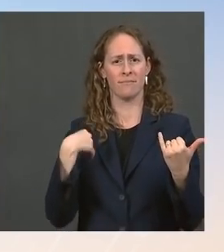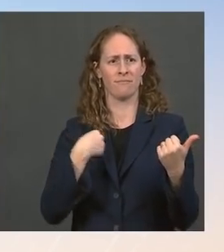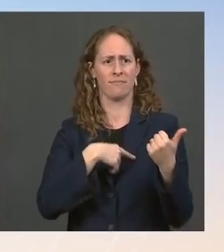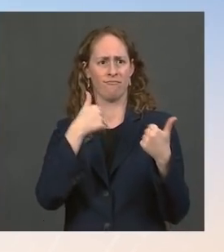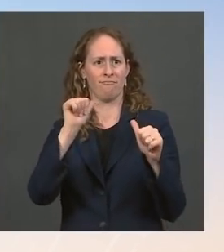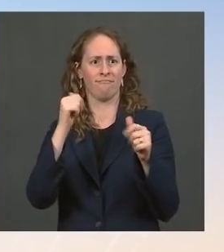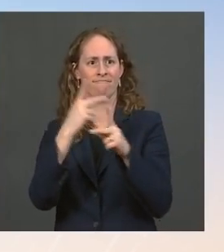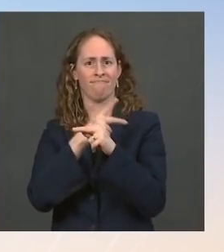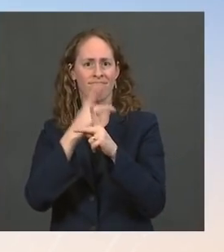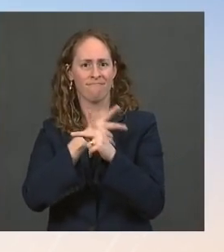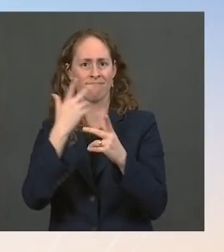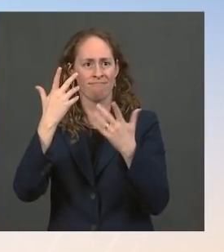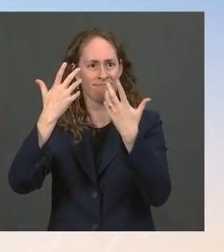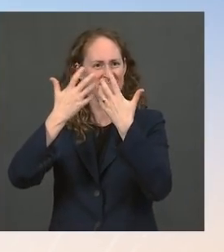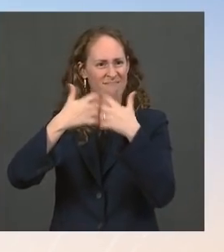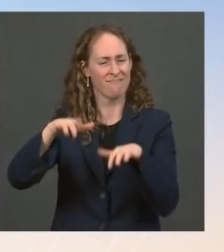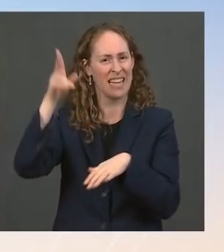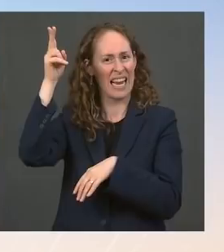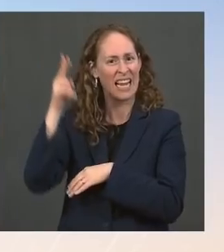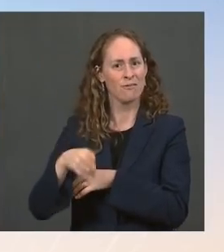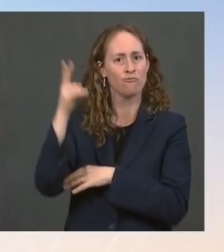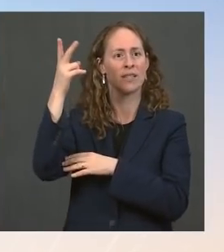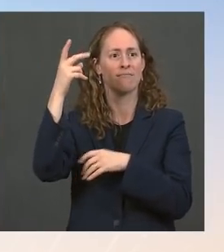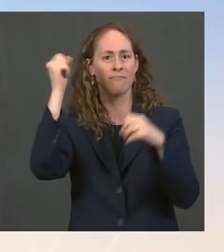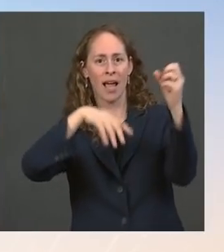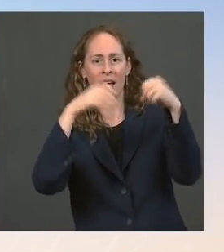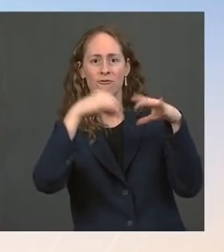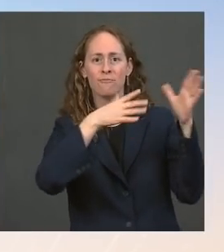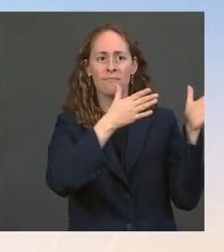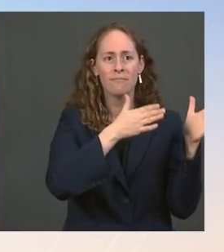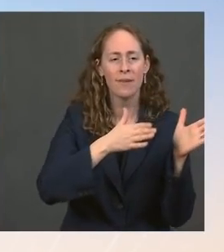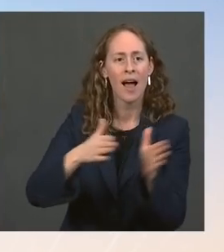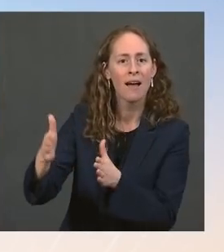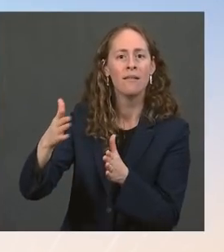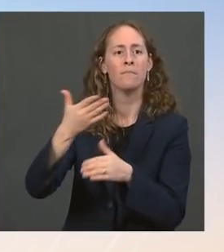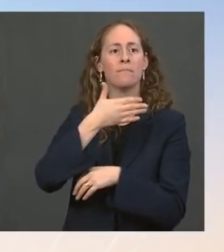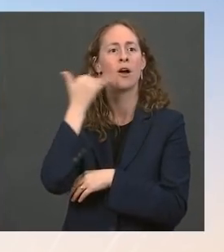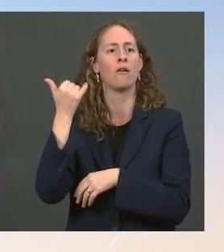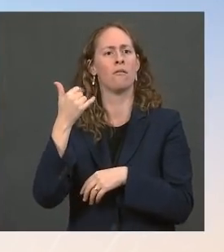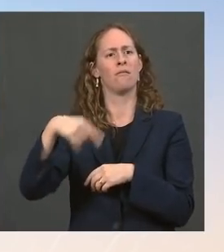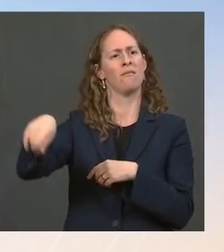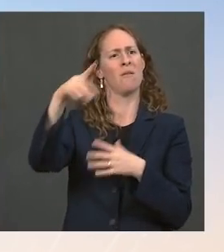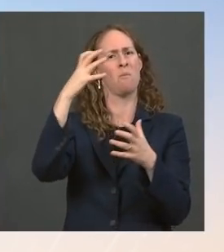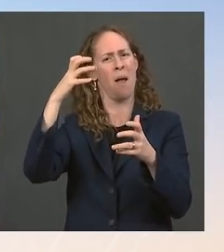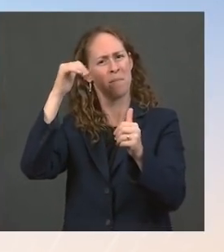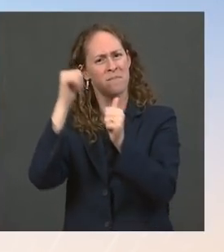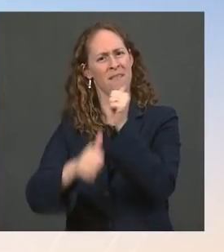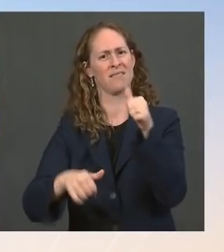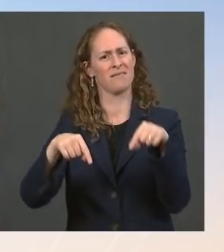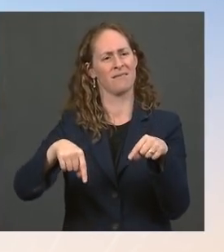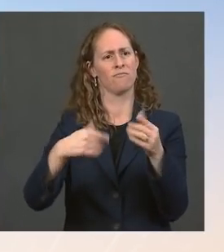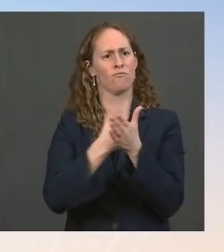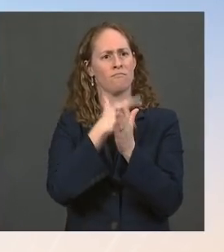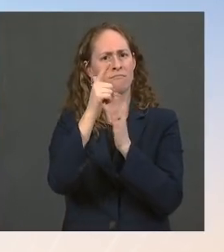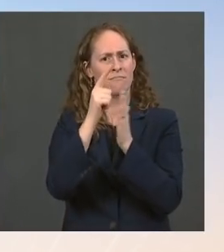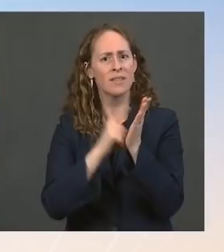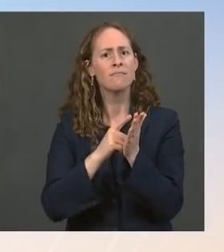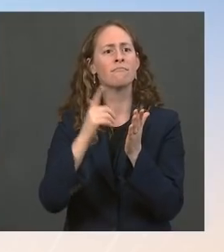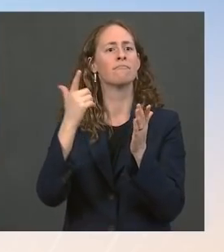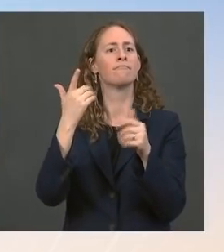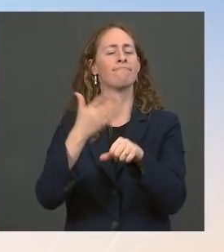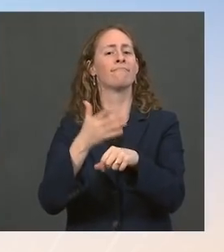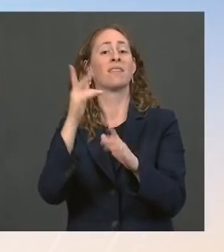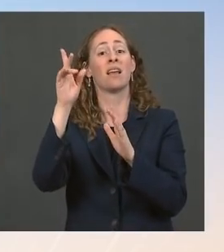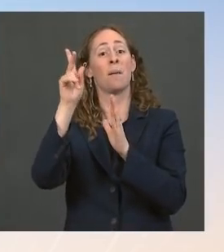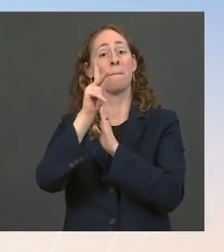that's going to address a lot of issues the American people care about across the finish line. And making policy is messy, so we're right in the middle of